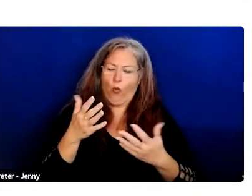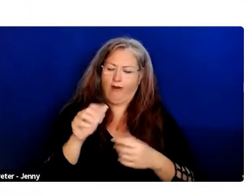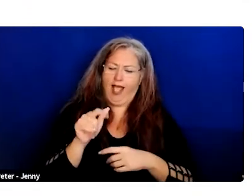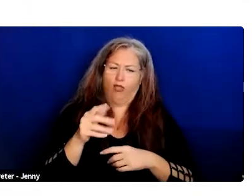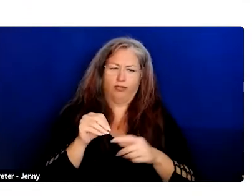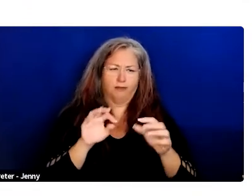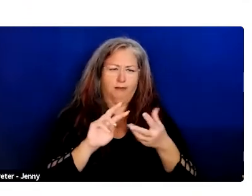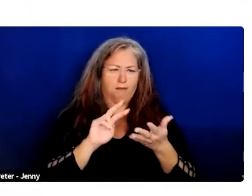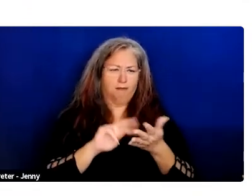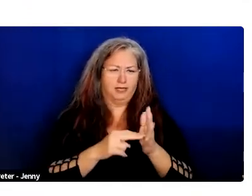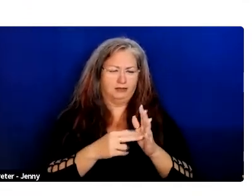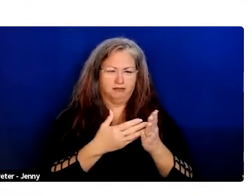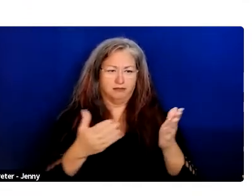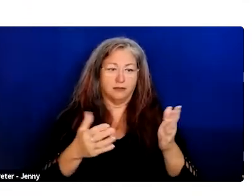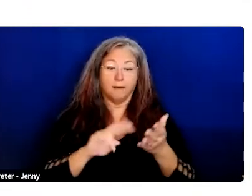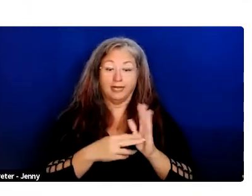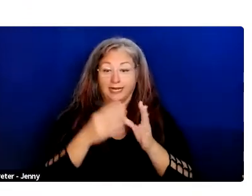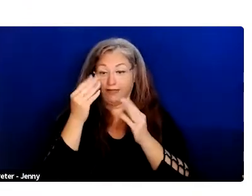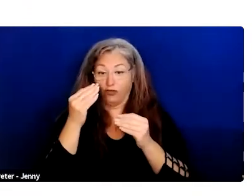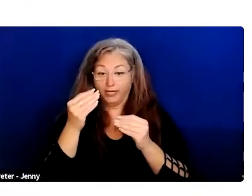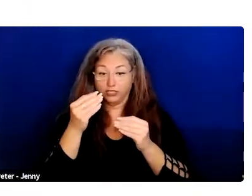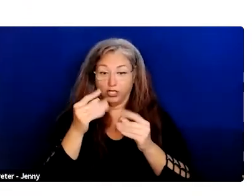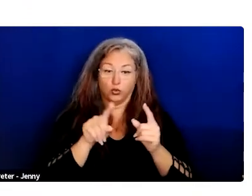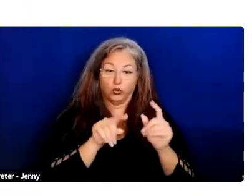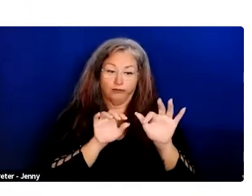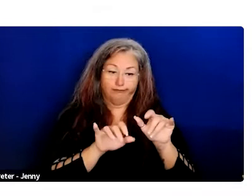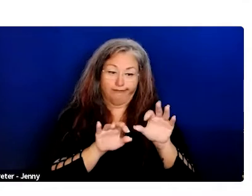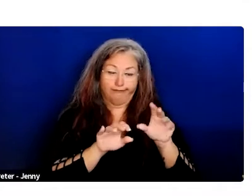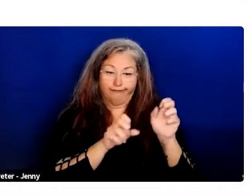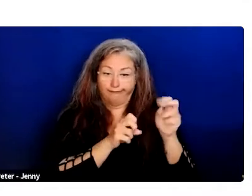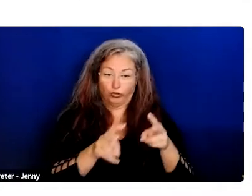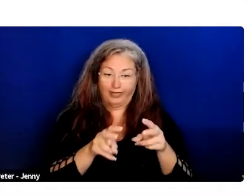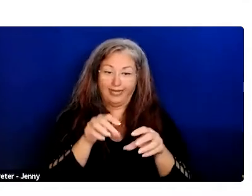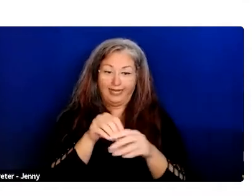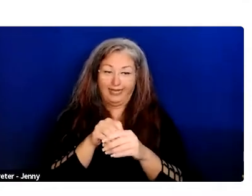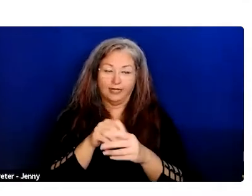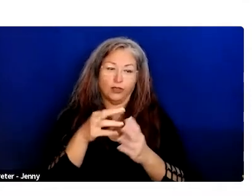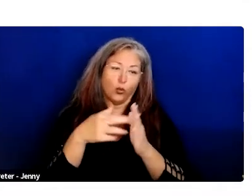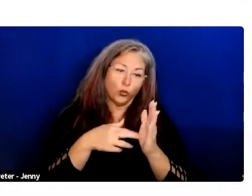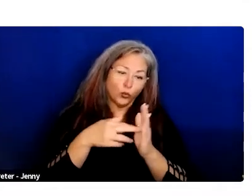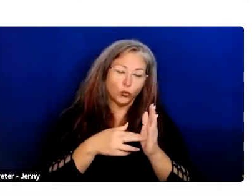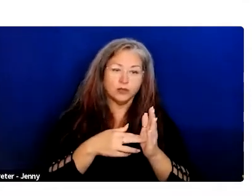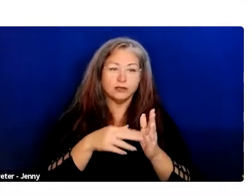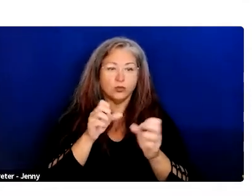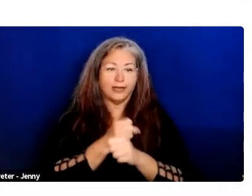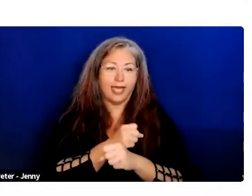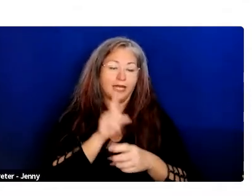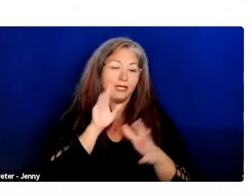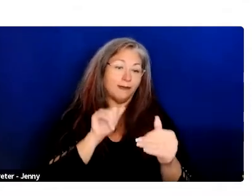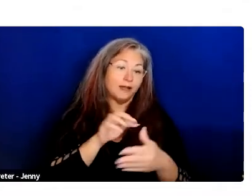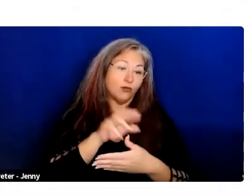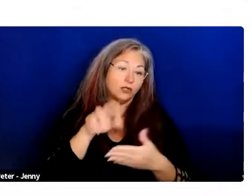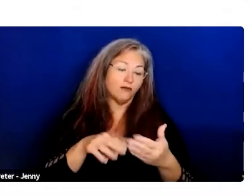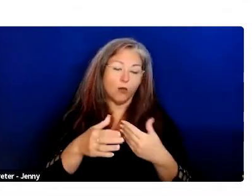right? So it's information that you input into a machine, right? The set of rules to obtain the expected outcome from any